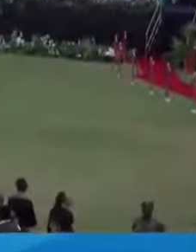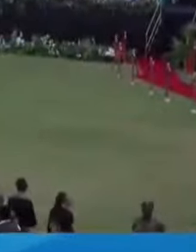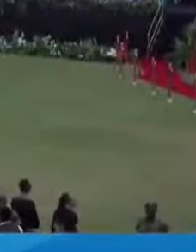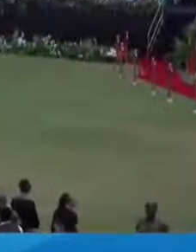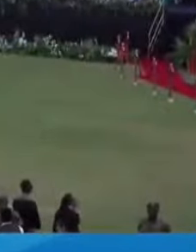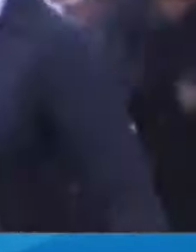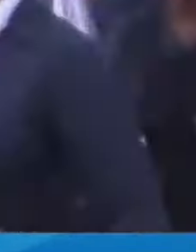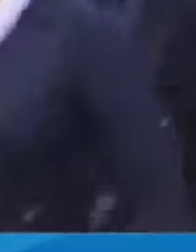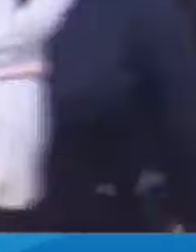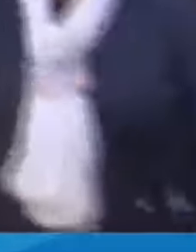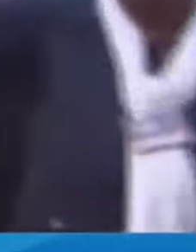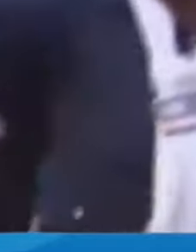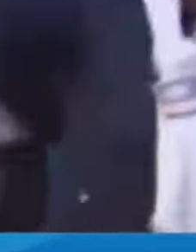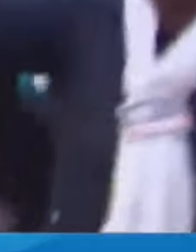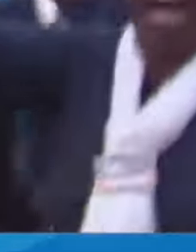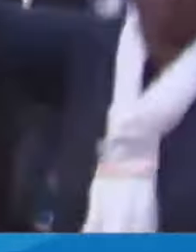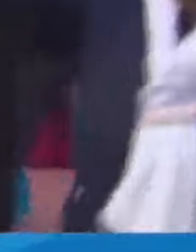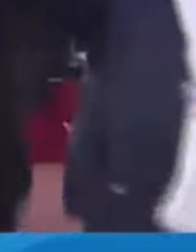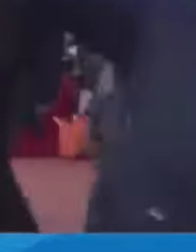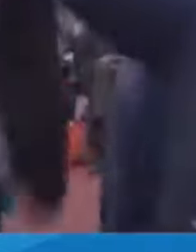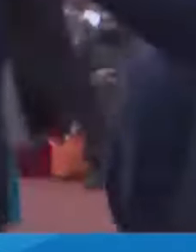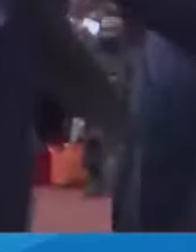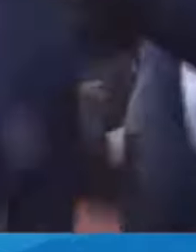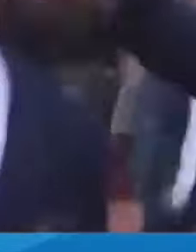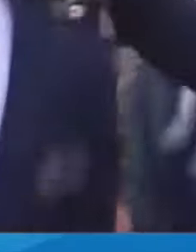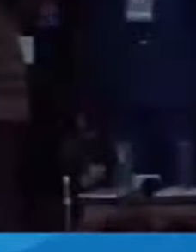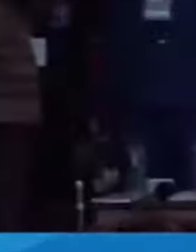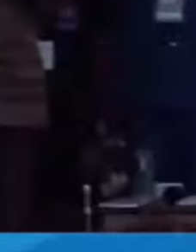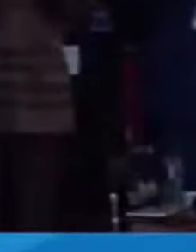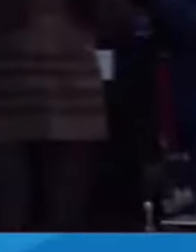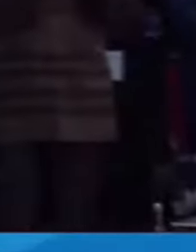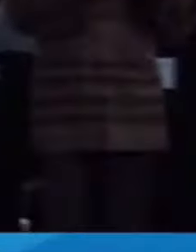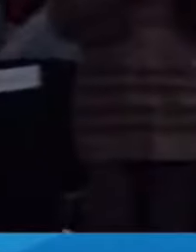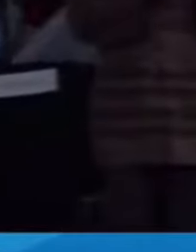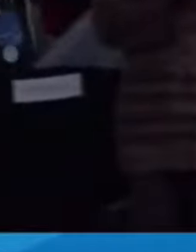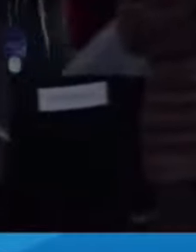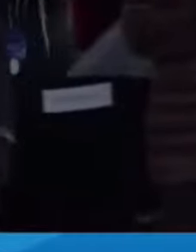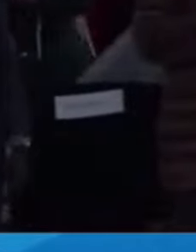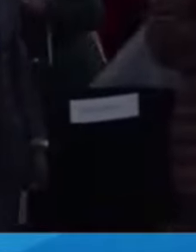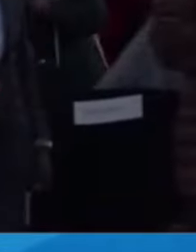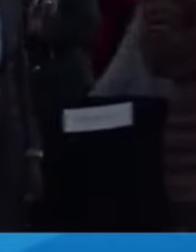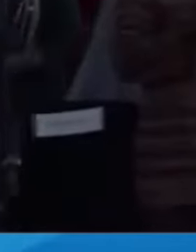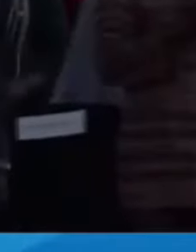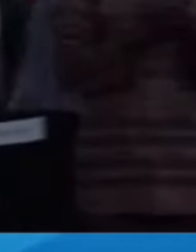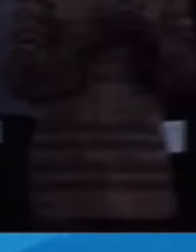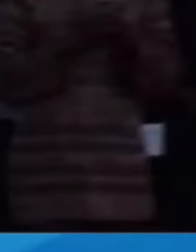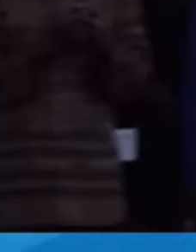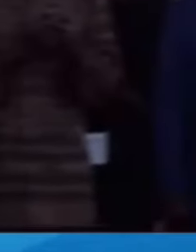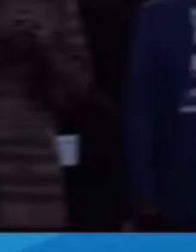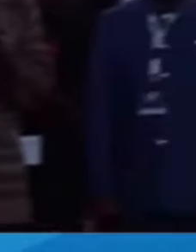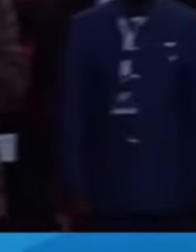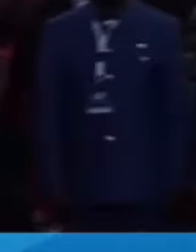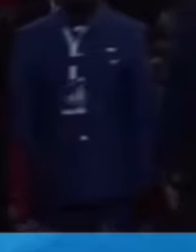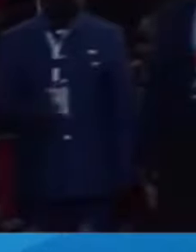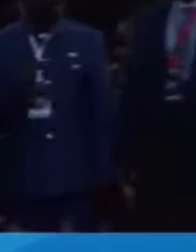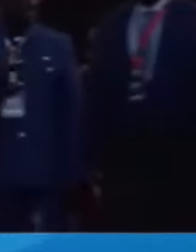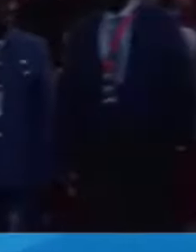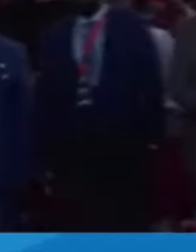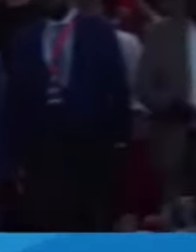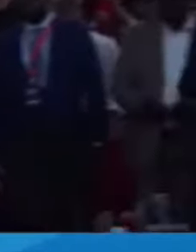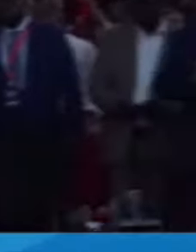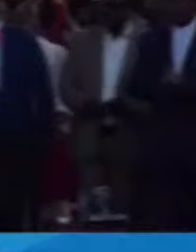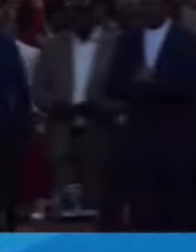on I know I am I am turn to somebody tell him Victory is my